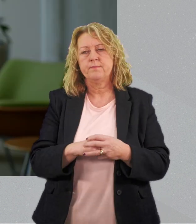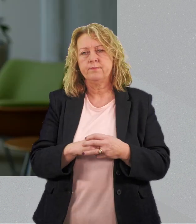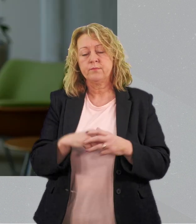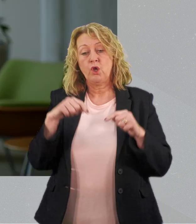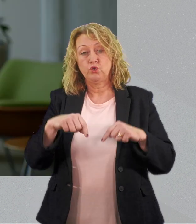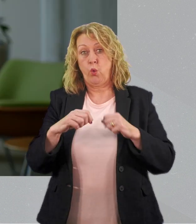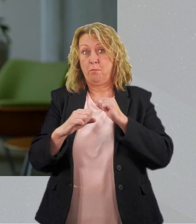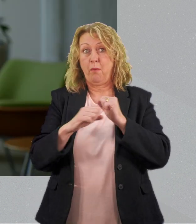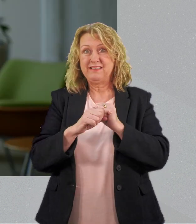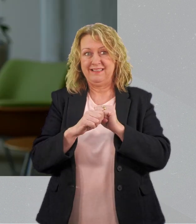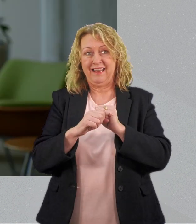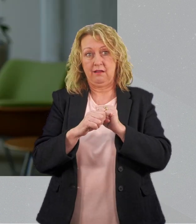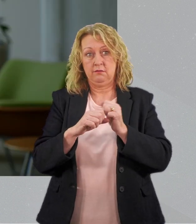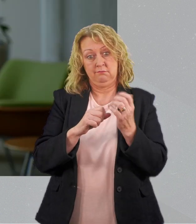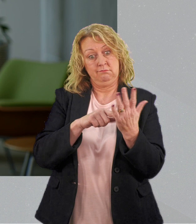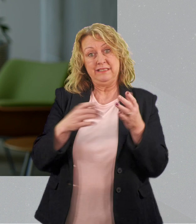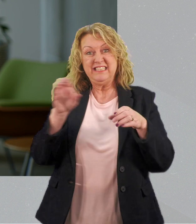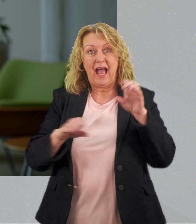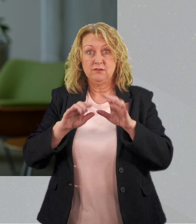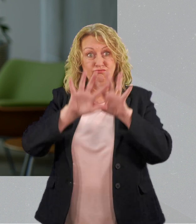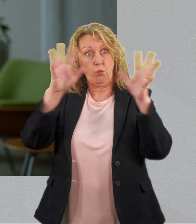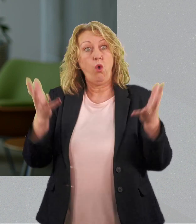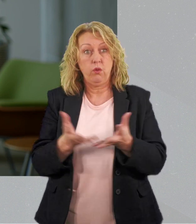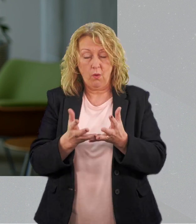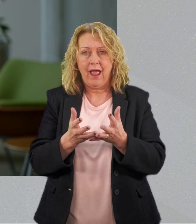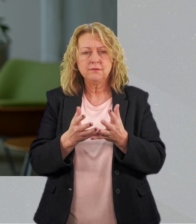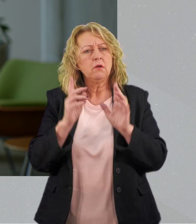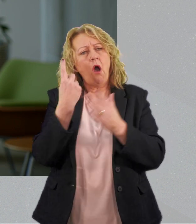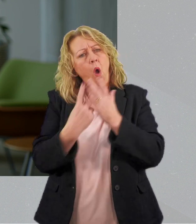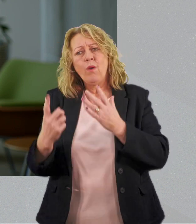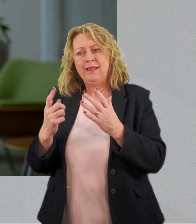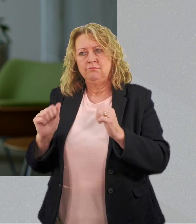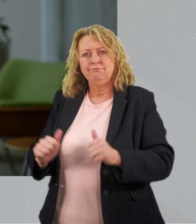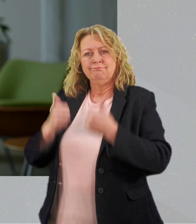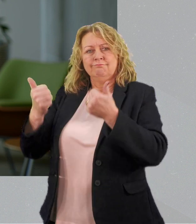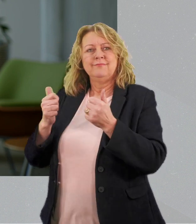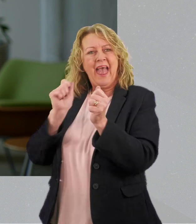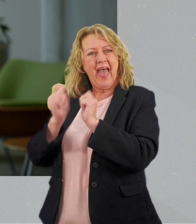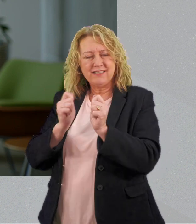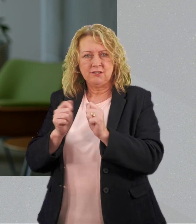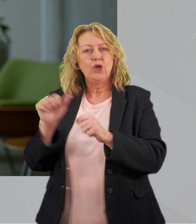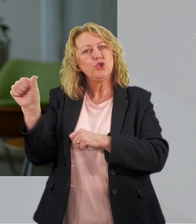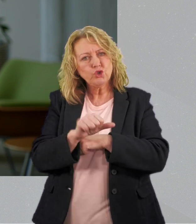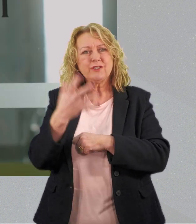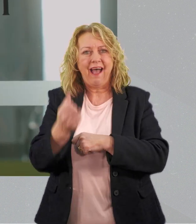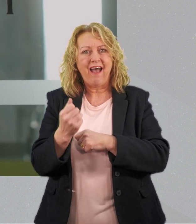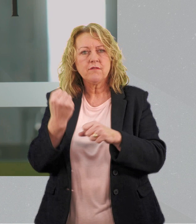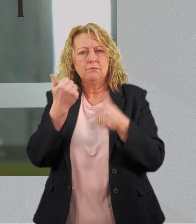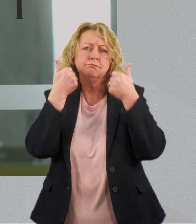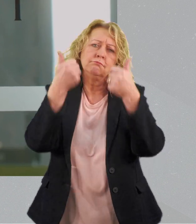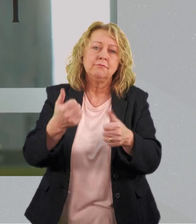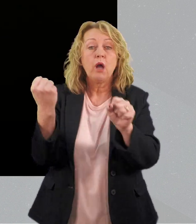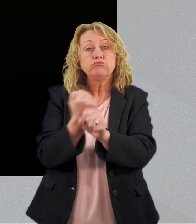publishing world-class science isn't only about having great editors, it's also about having a great